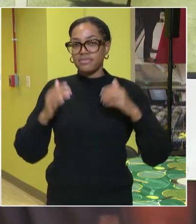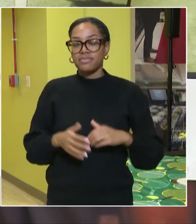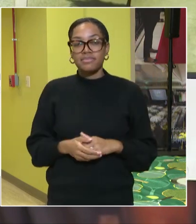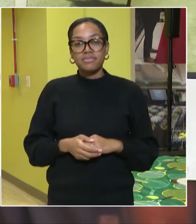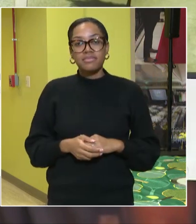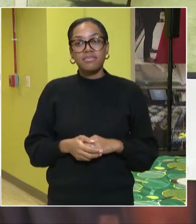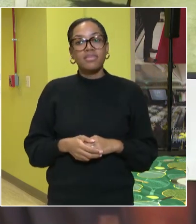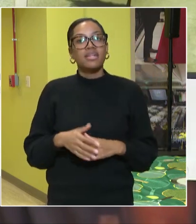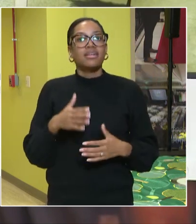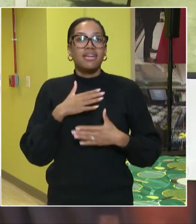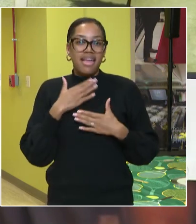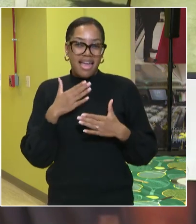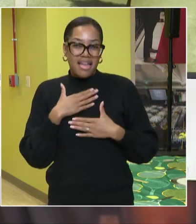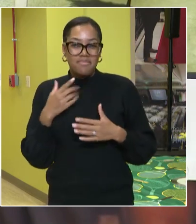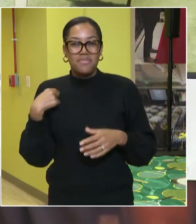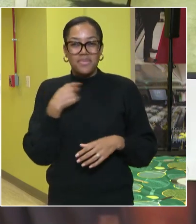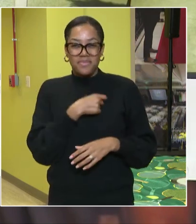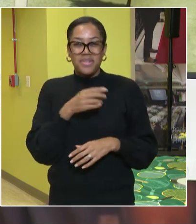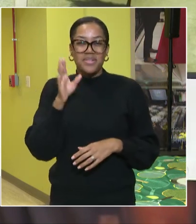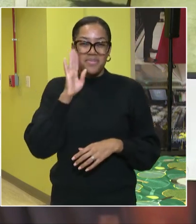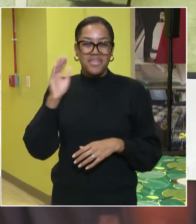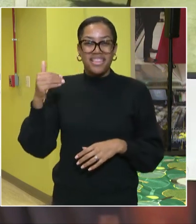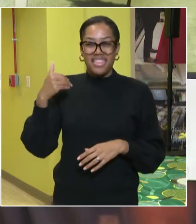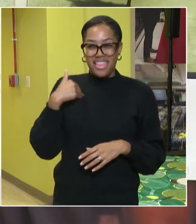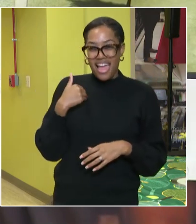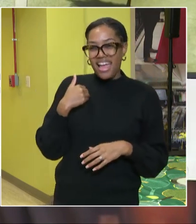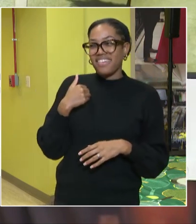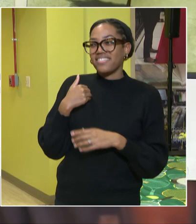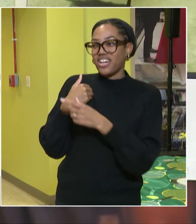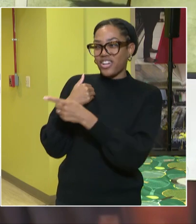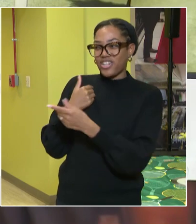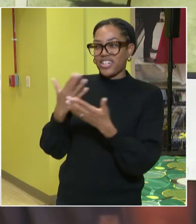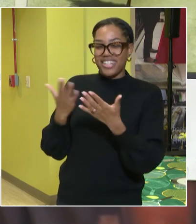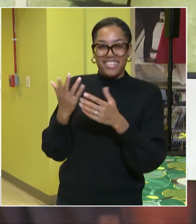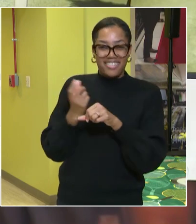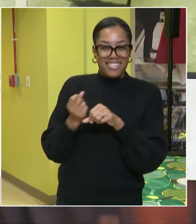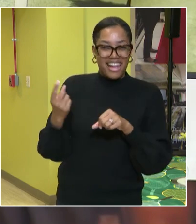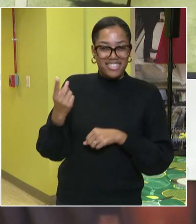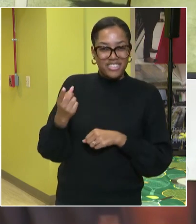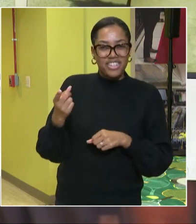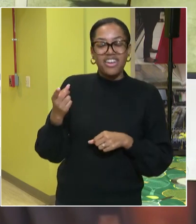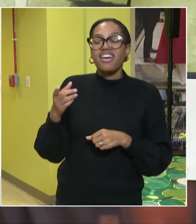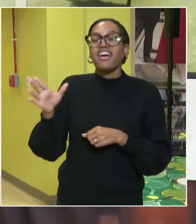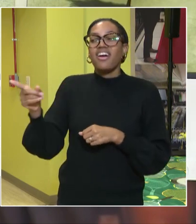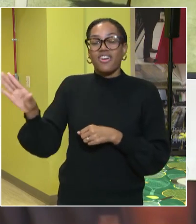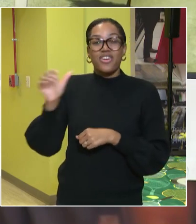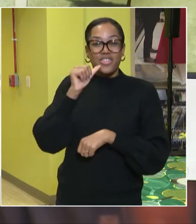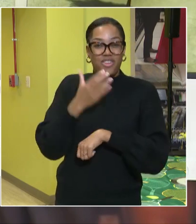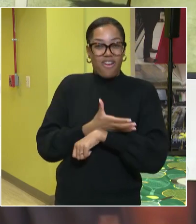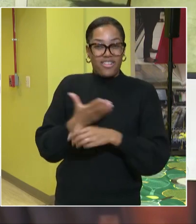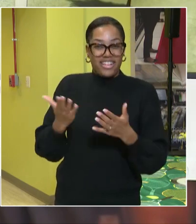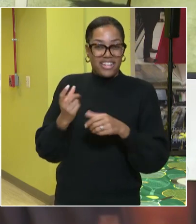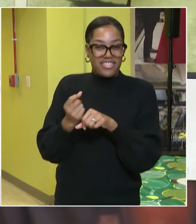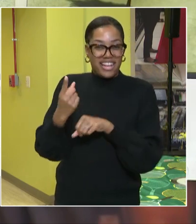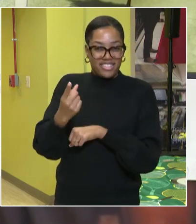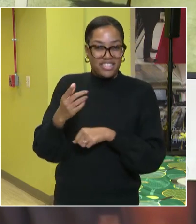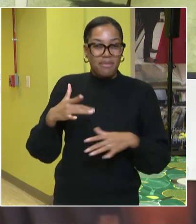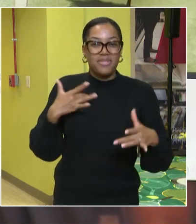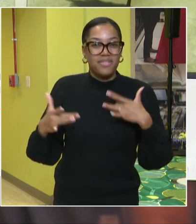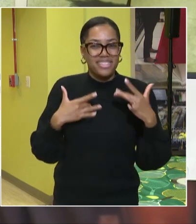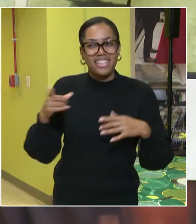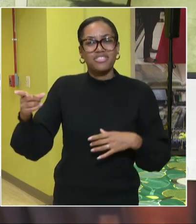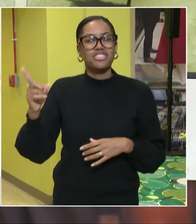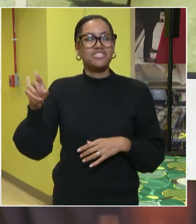And I'm so glad we're going to have Miranda next year so she can know about more than just being a snake. You know, that tickled me, didn't you?